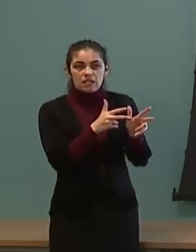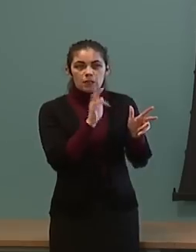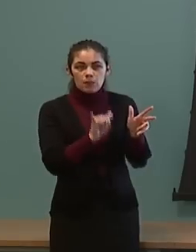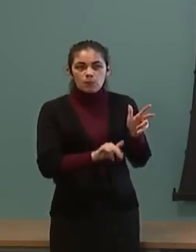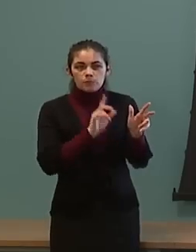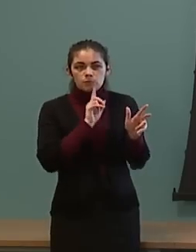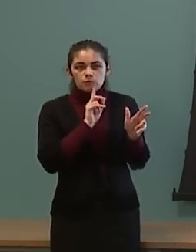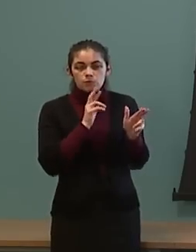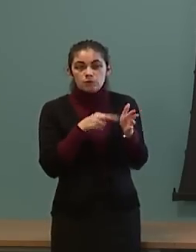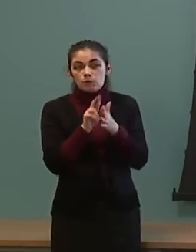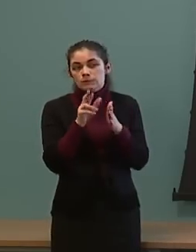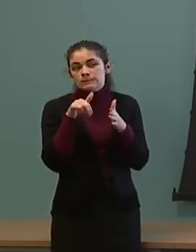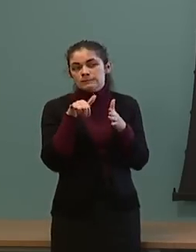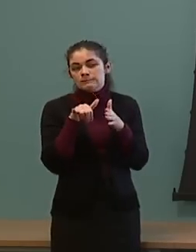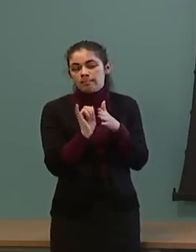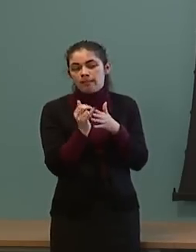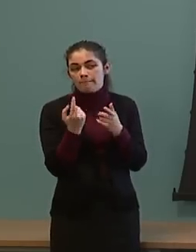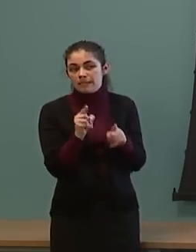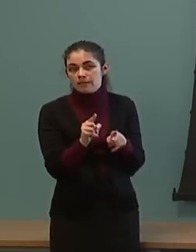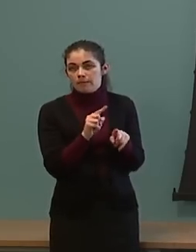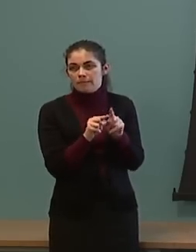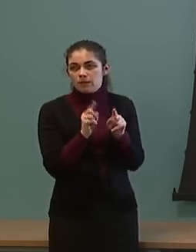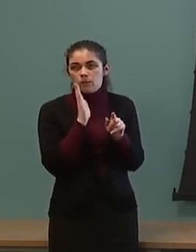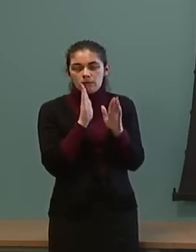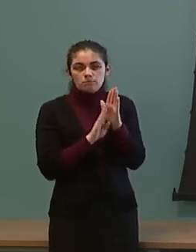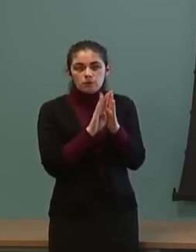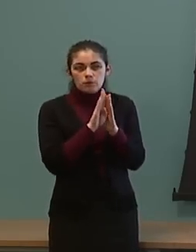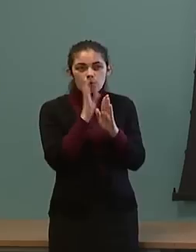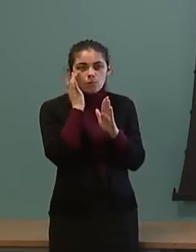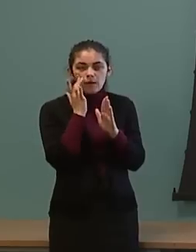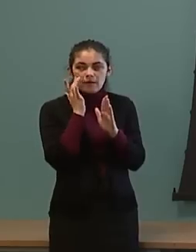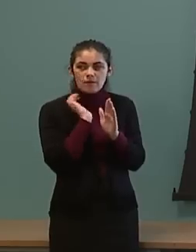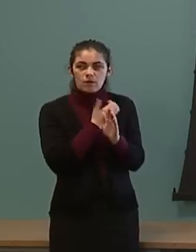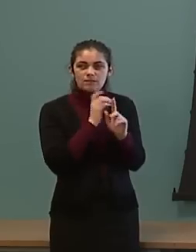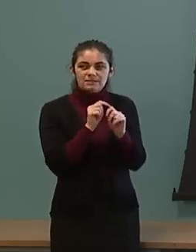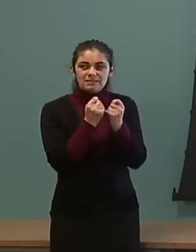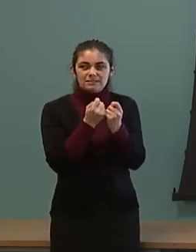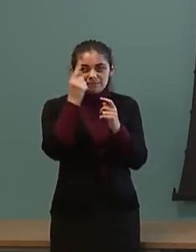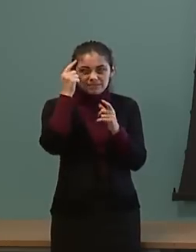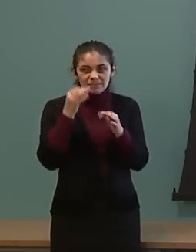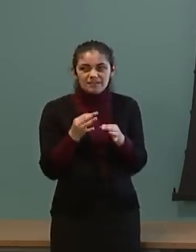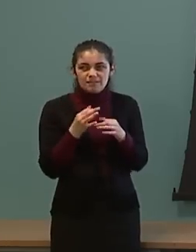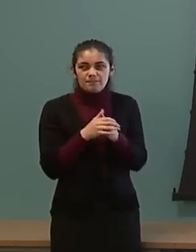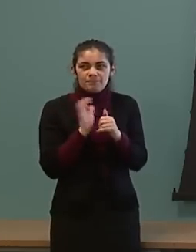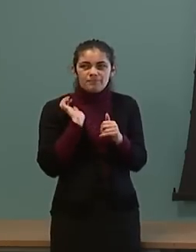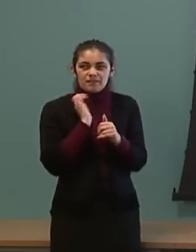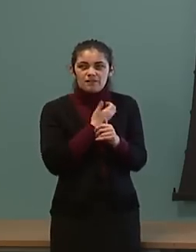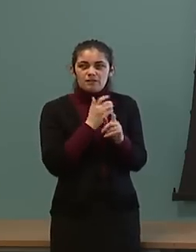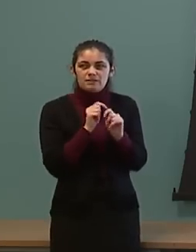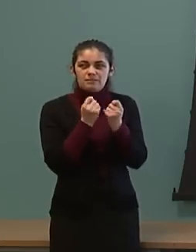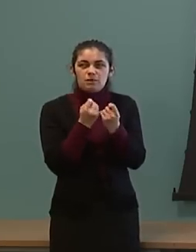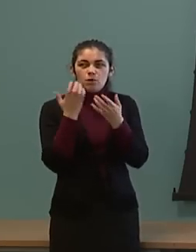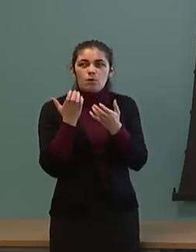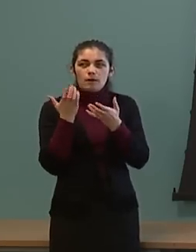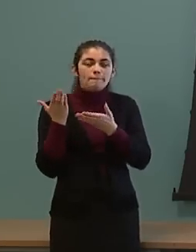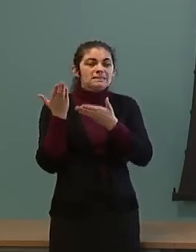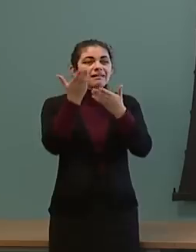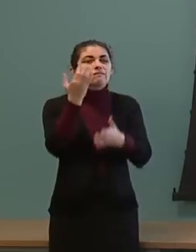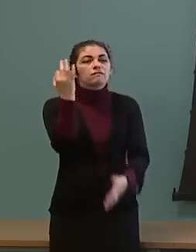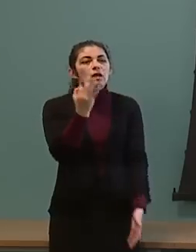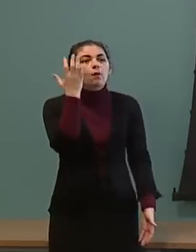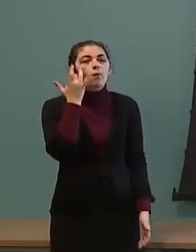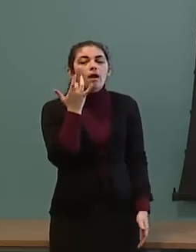test results are coming in. So this will continue to evolve, and that's why I think our team has decided we as a team would like to present this on Fridays.